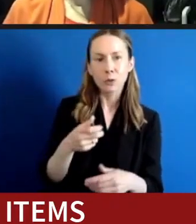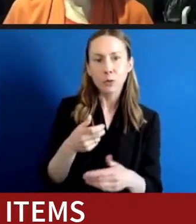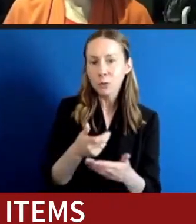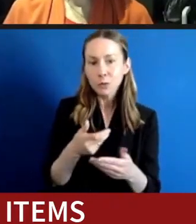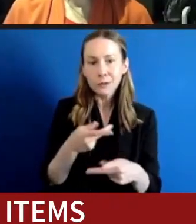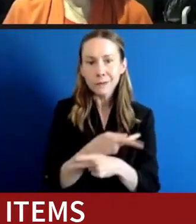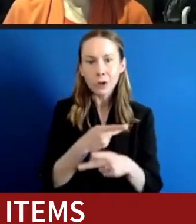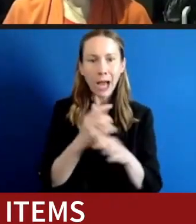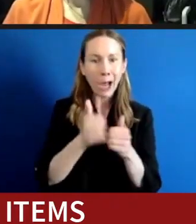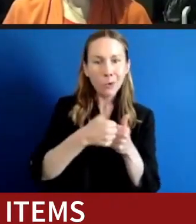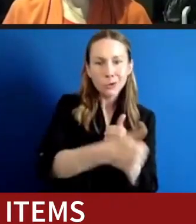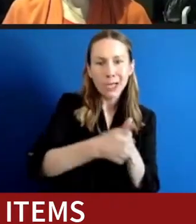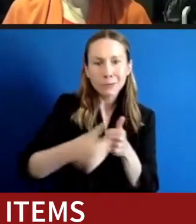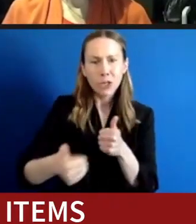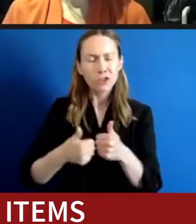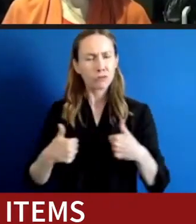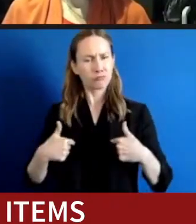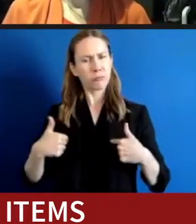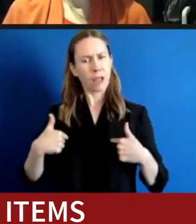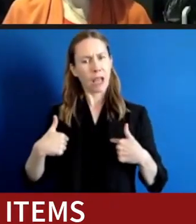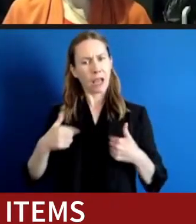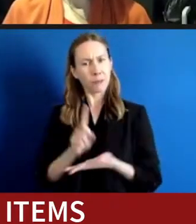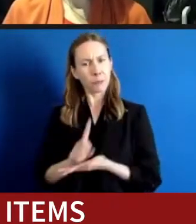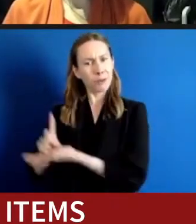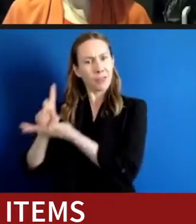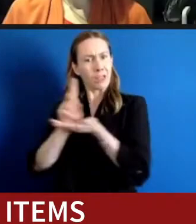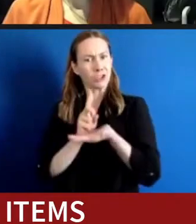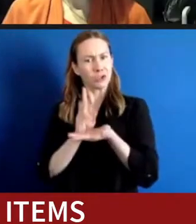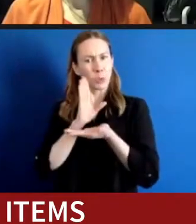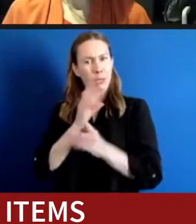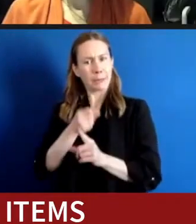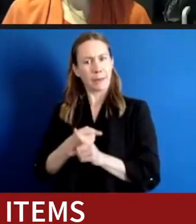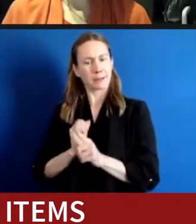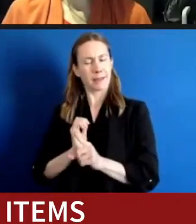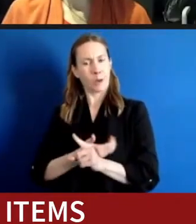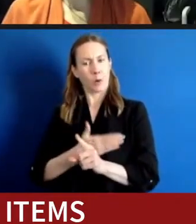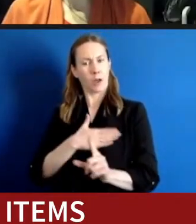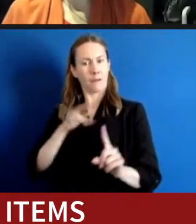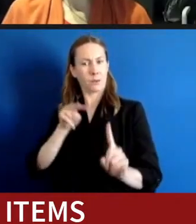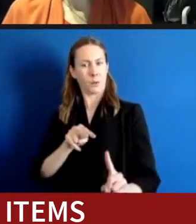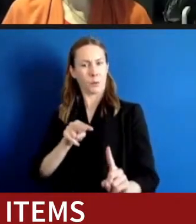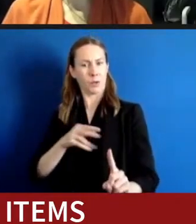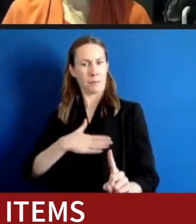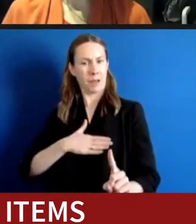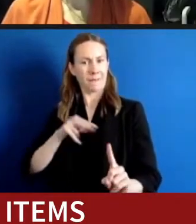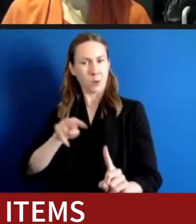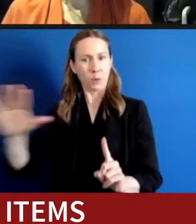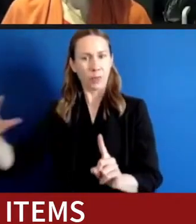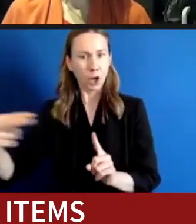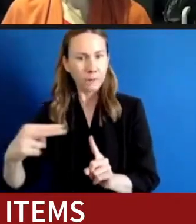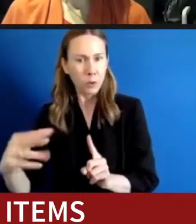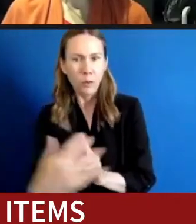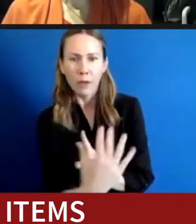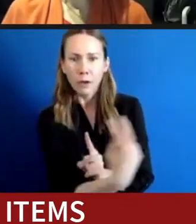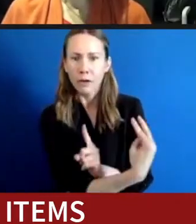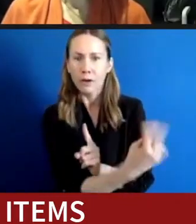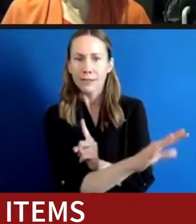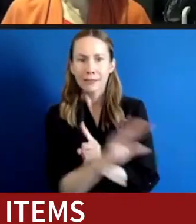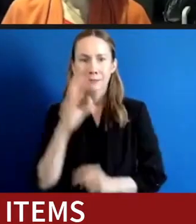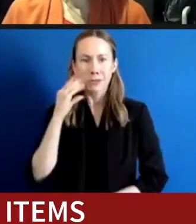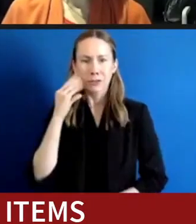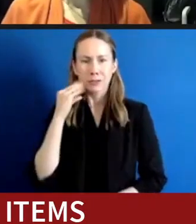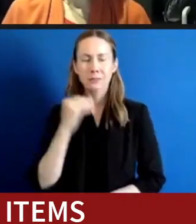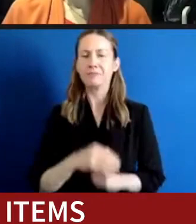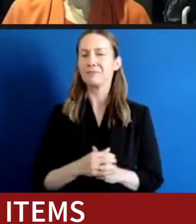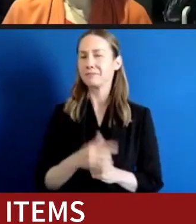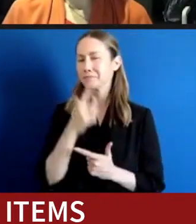that I bring to it that are going to impact that the way that I view it. And it's interesting how narratives around like self-directed